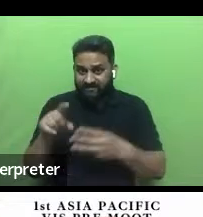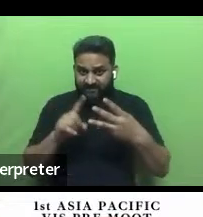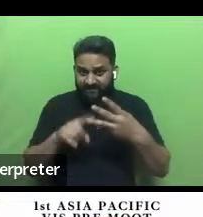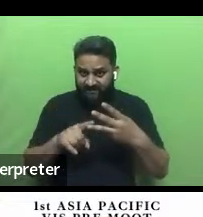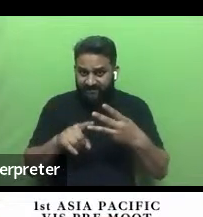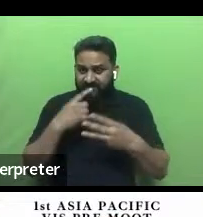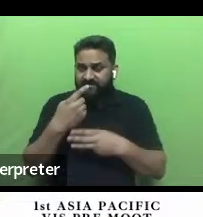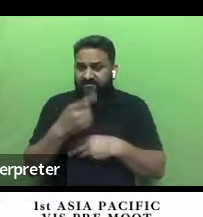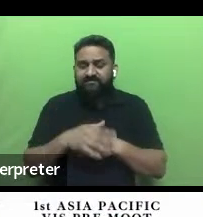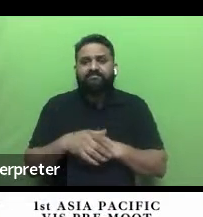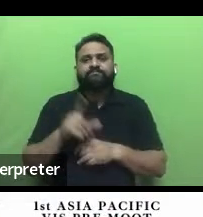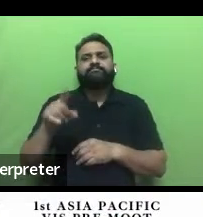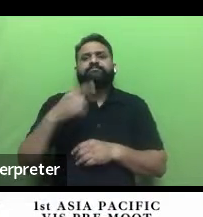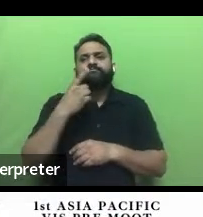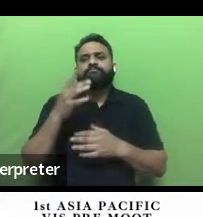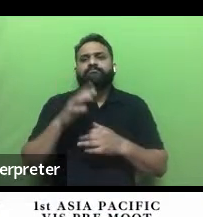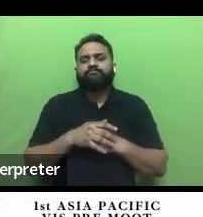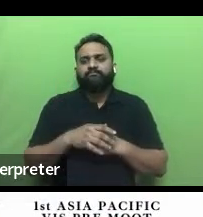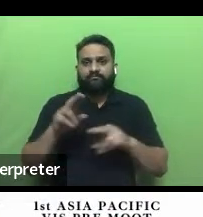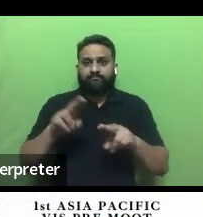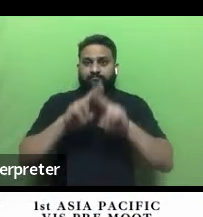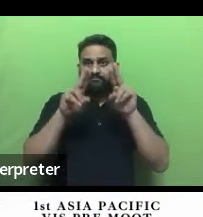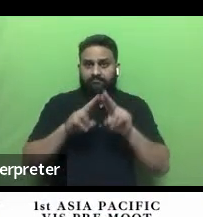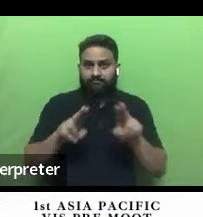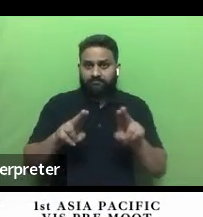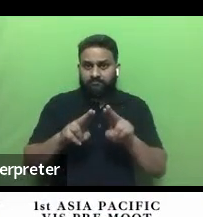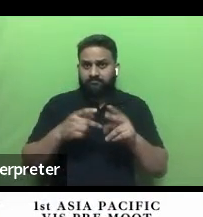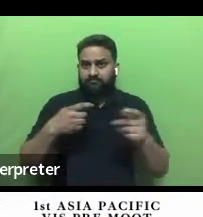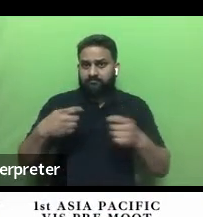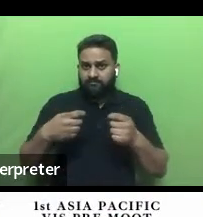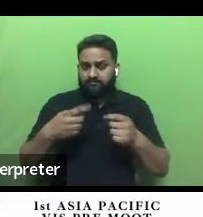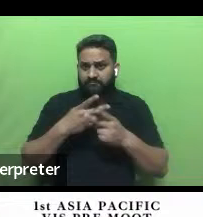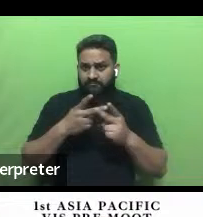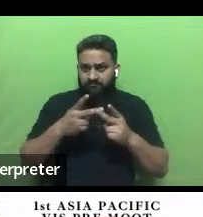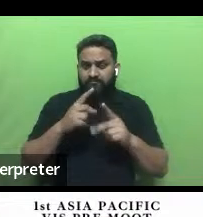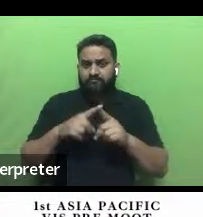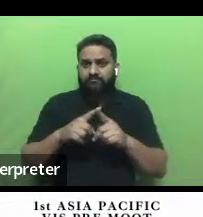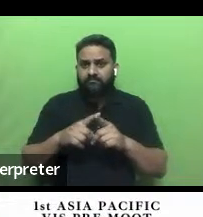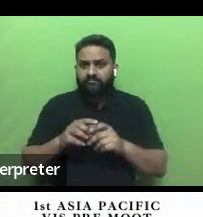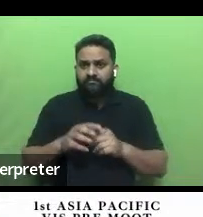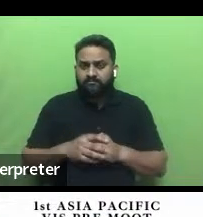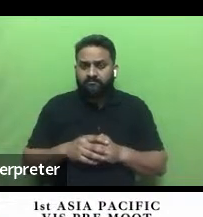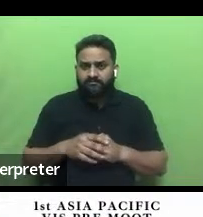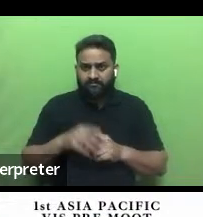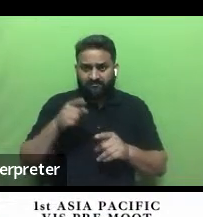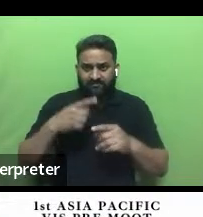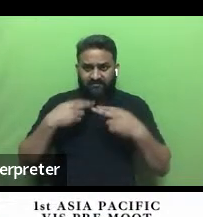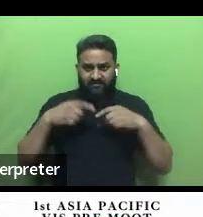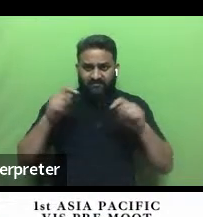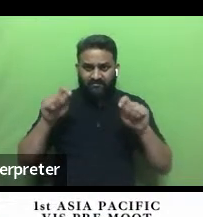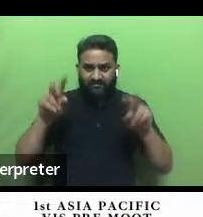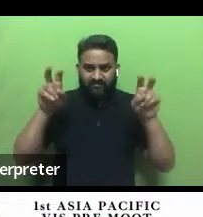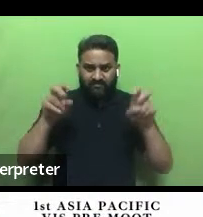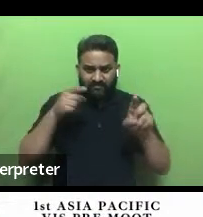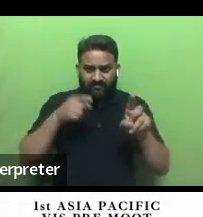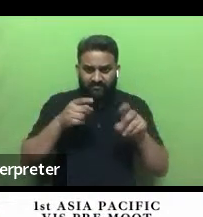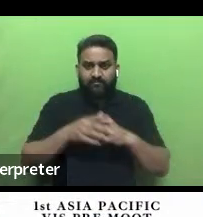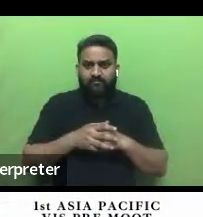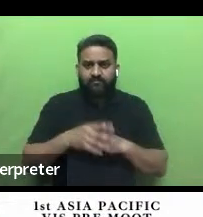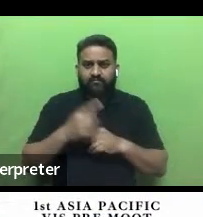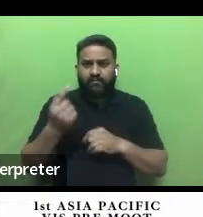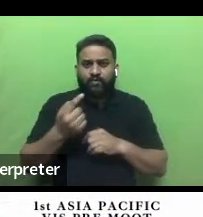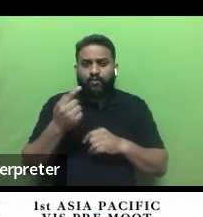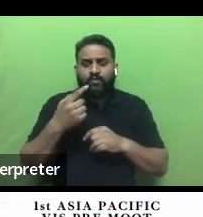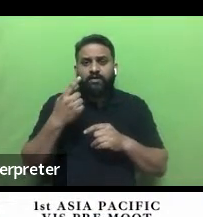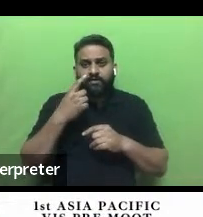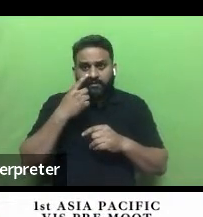the case of Macallan International Corporation versus Salzgitter Händel. In this case, it was noted that only an opening of